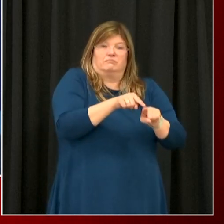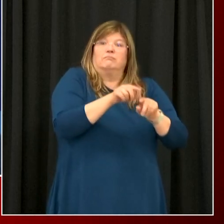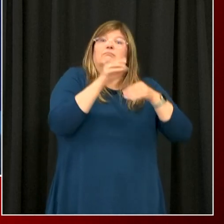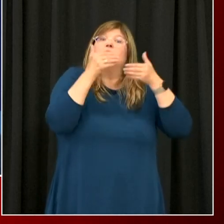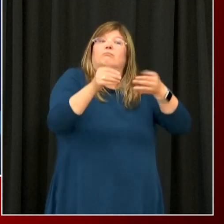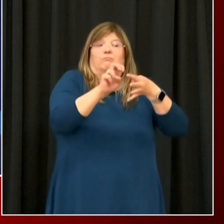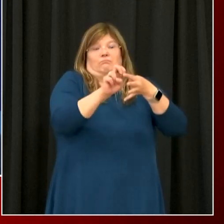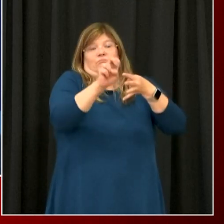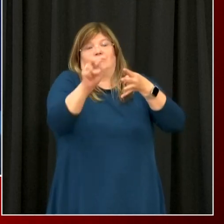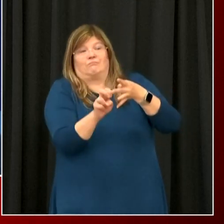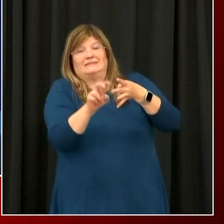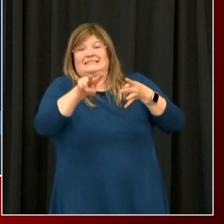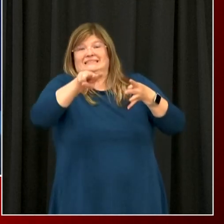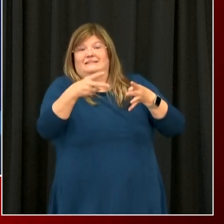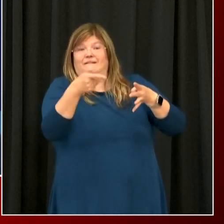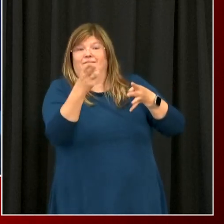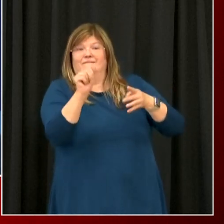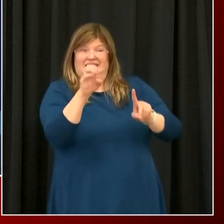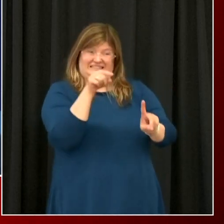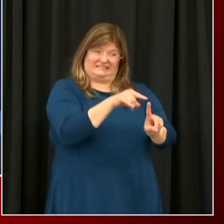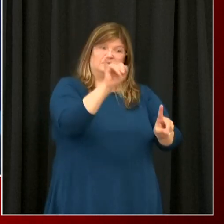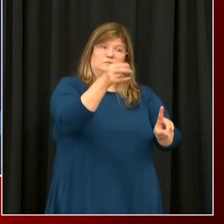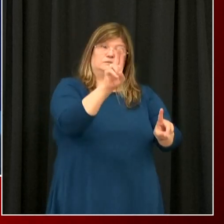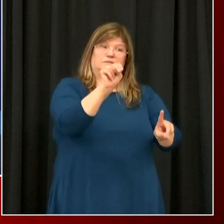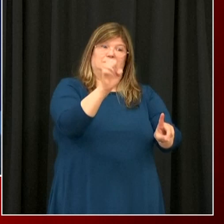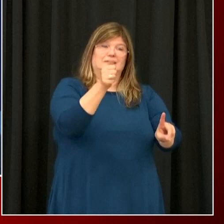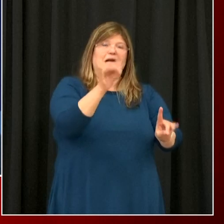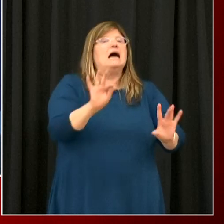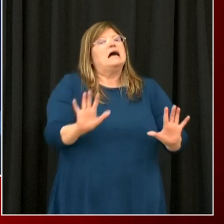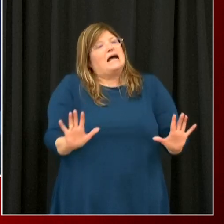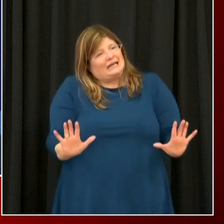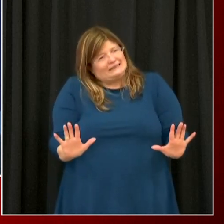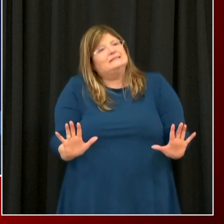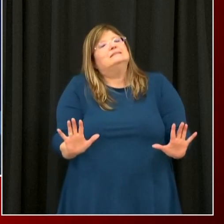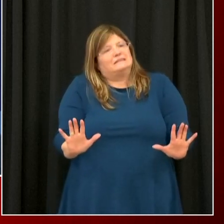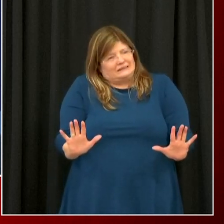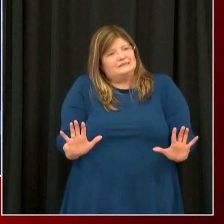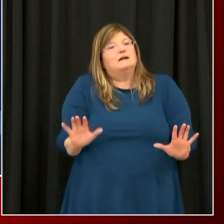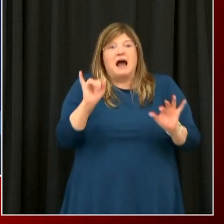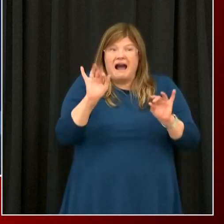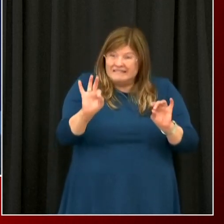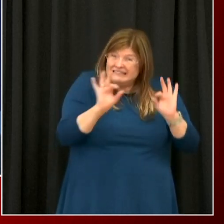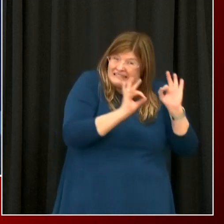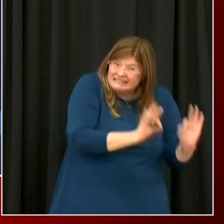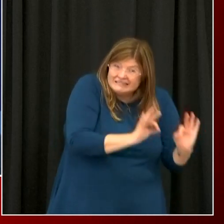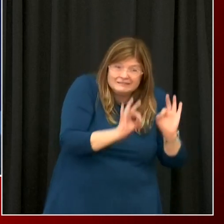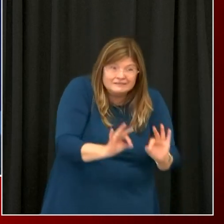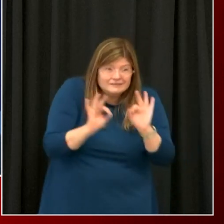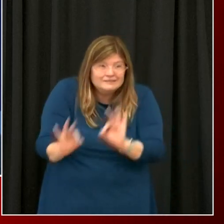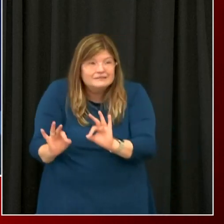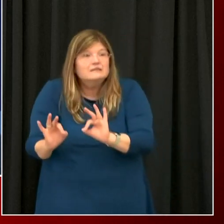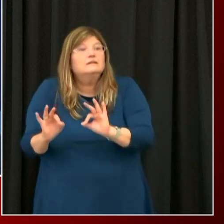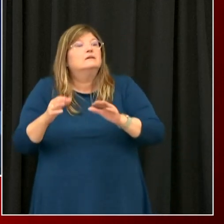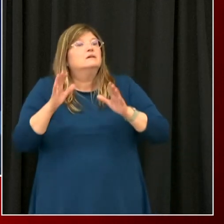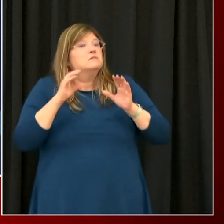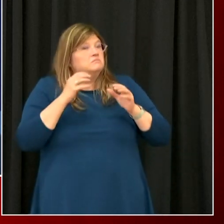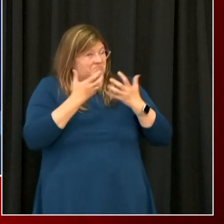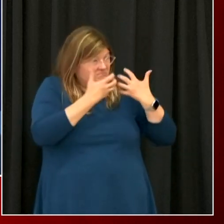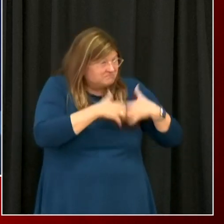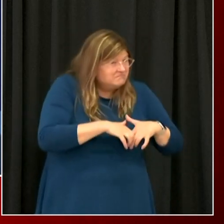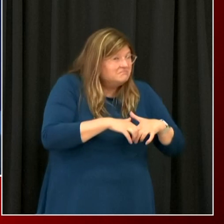for the clarification of your statement. If everything goes our way, because we're all in this together. The health department is the